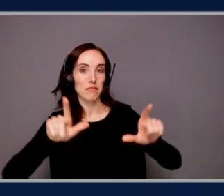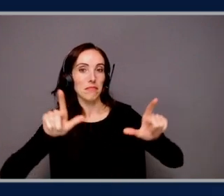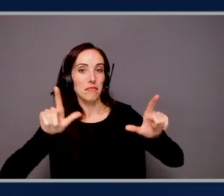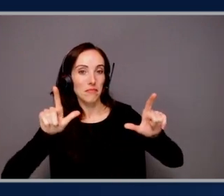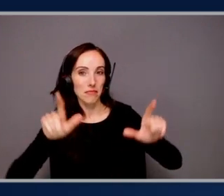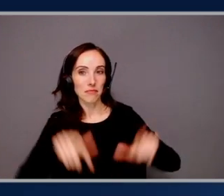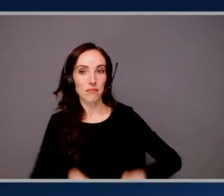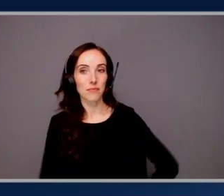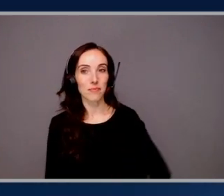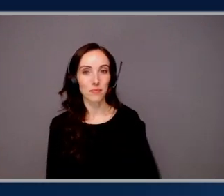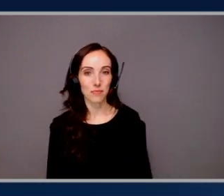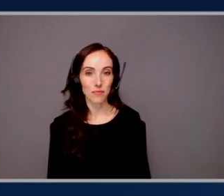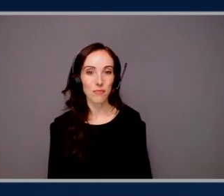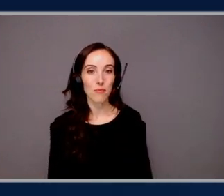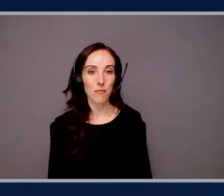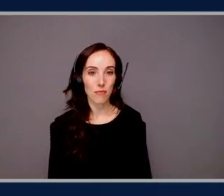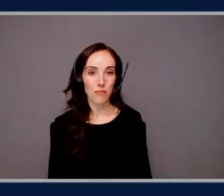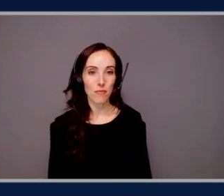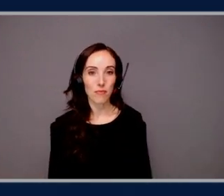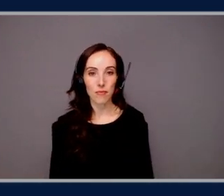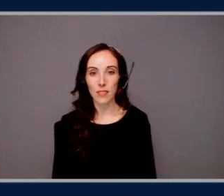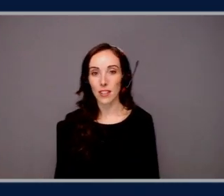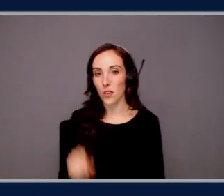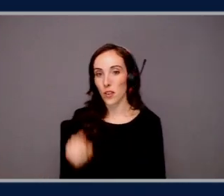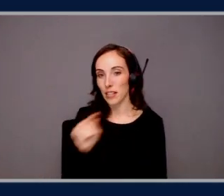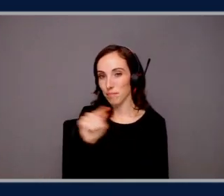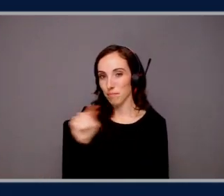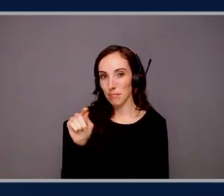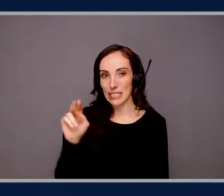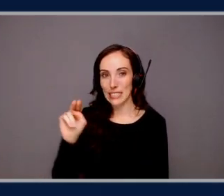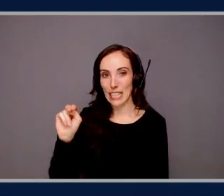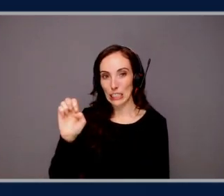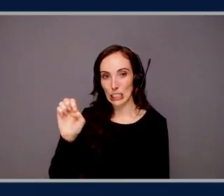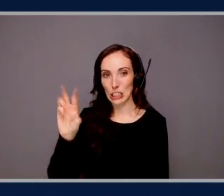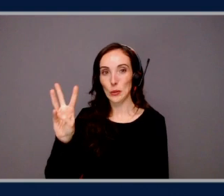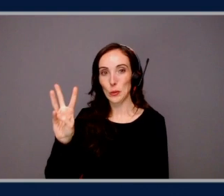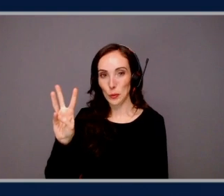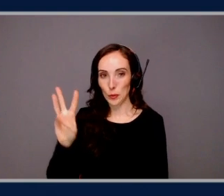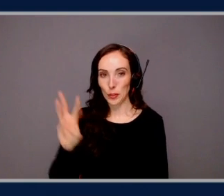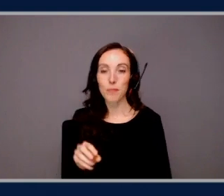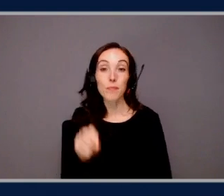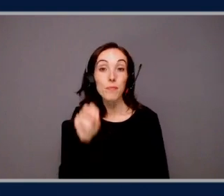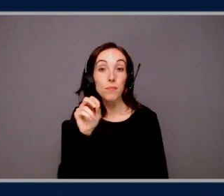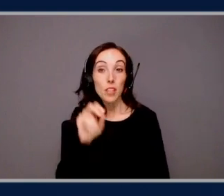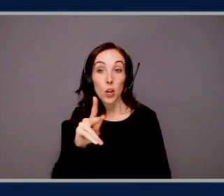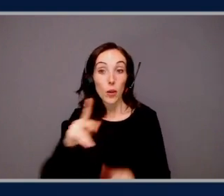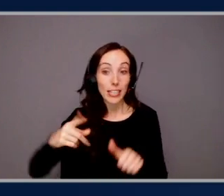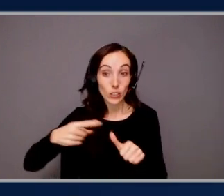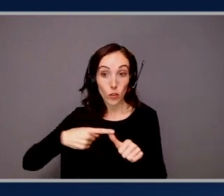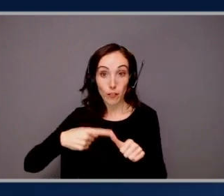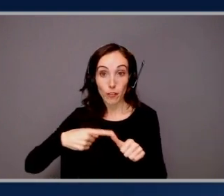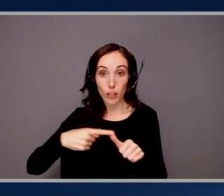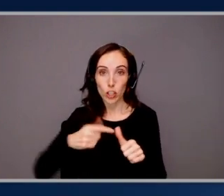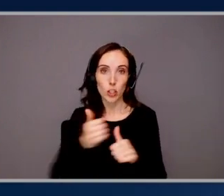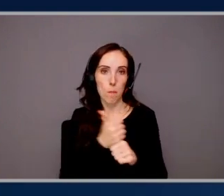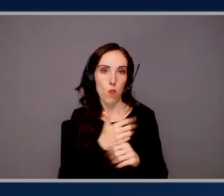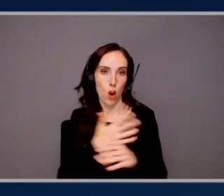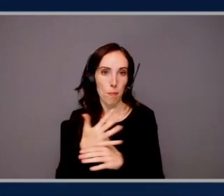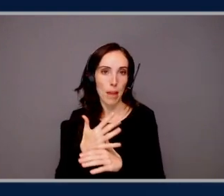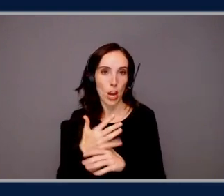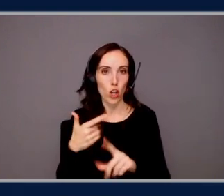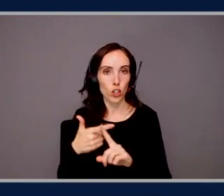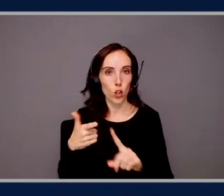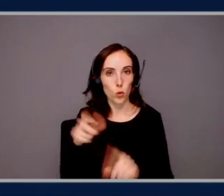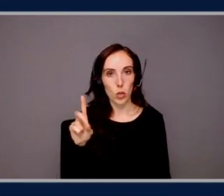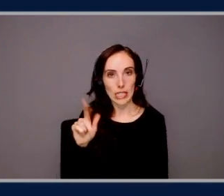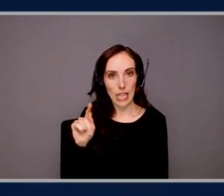new. There's the new here. Okay, so up at the top, how it works. Step 1. Prepare the source data. That's right. In fact, that's going to